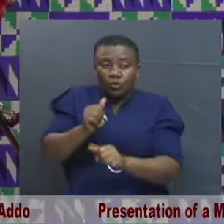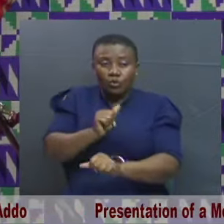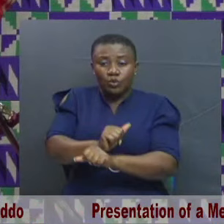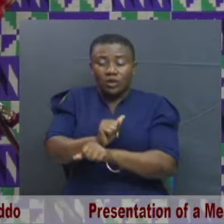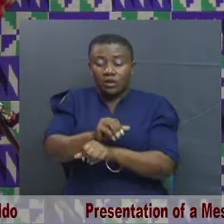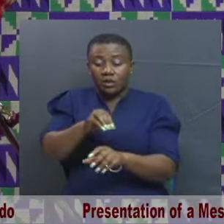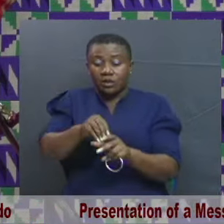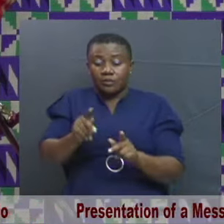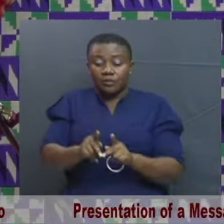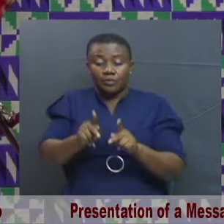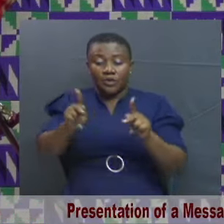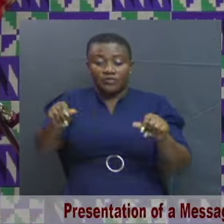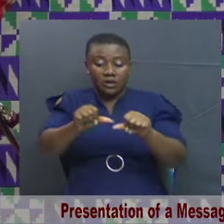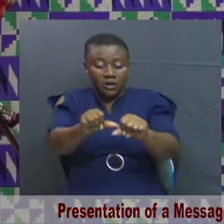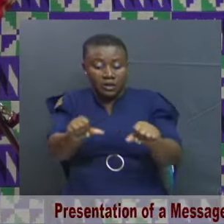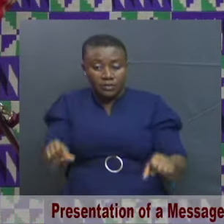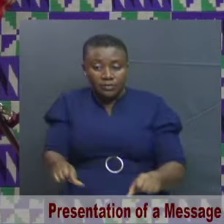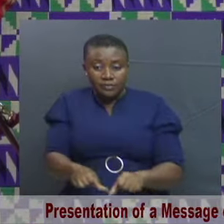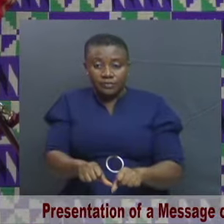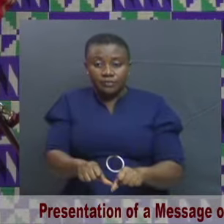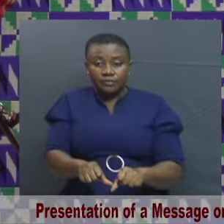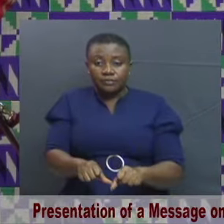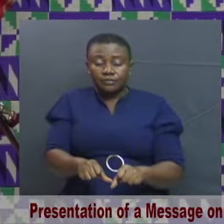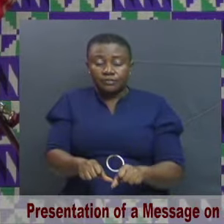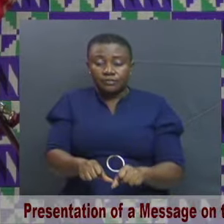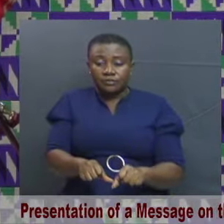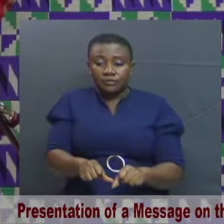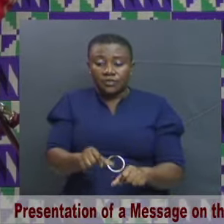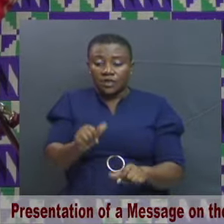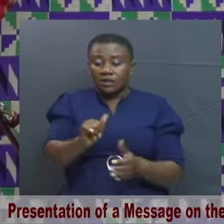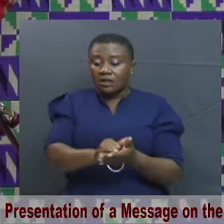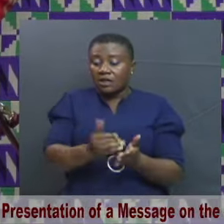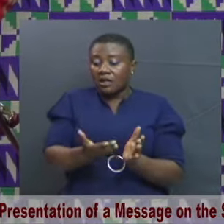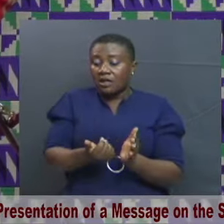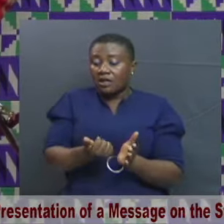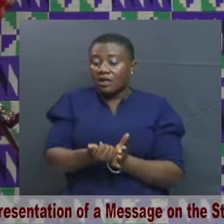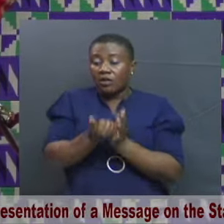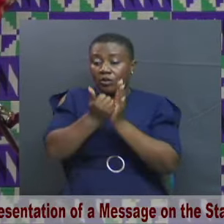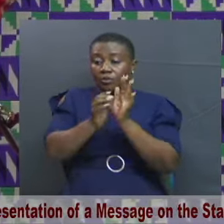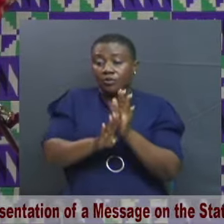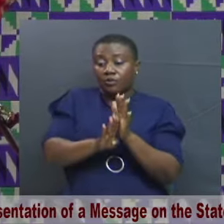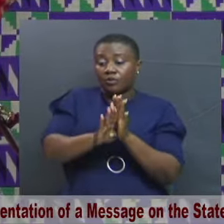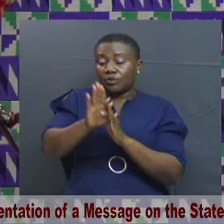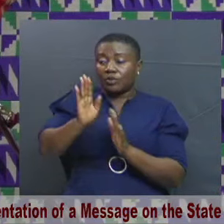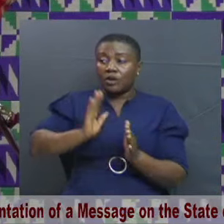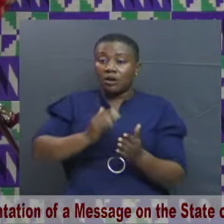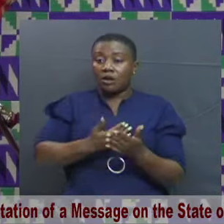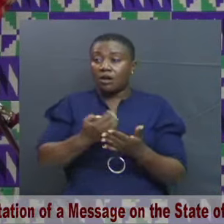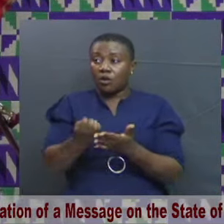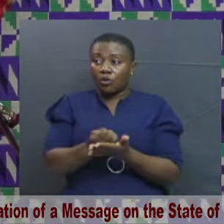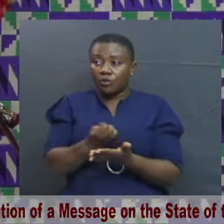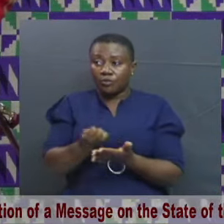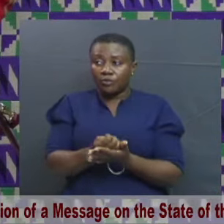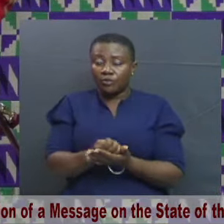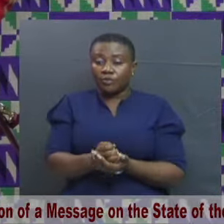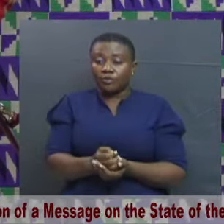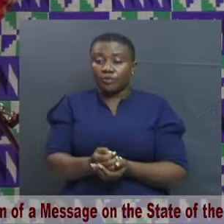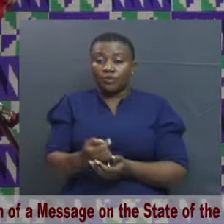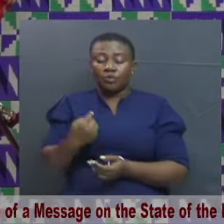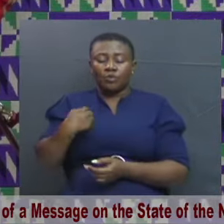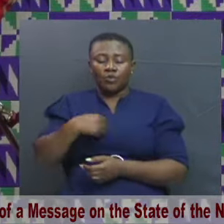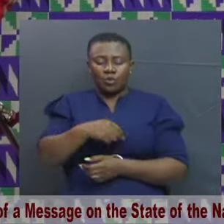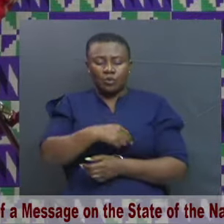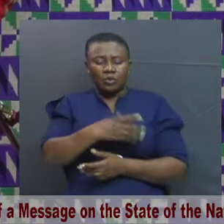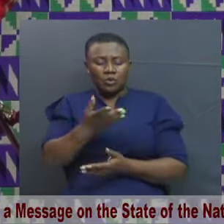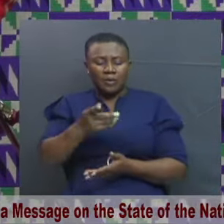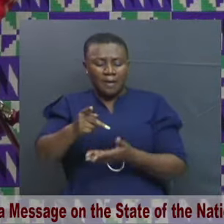public sector and accelerating the growth of our economy we are definitely going to be part of